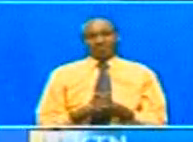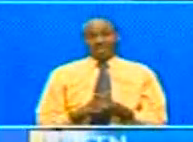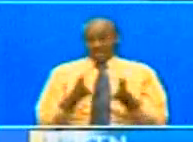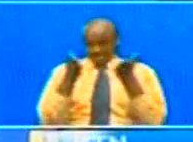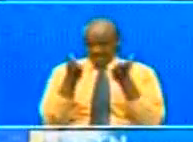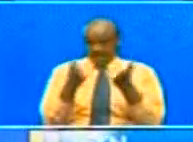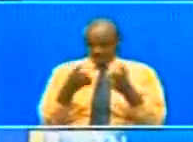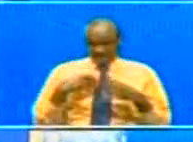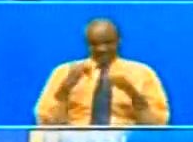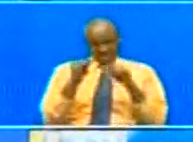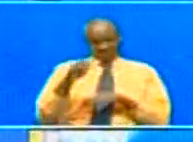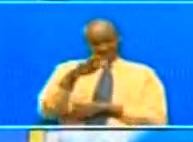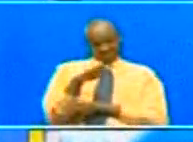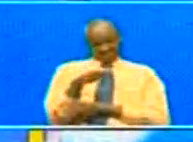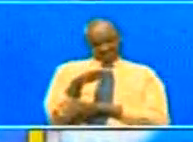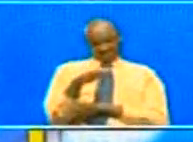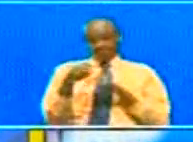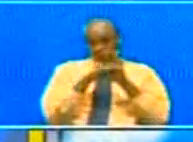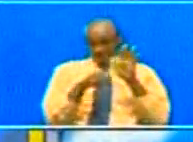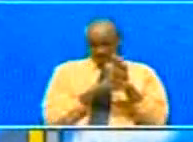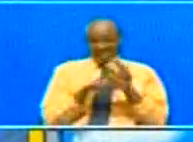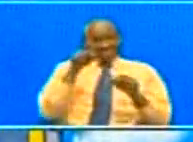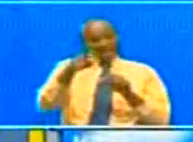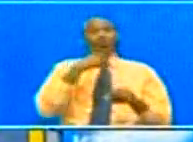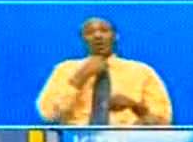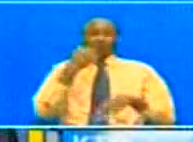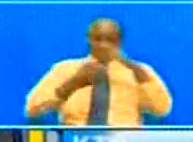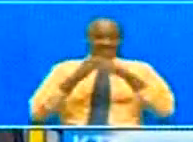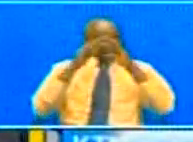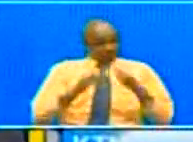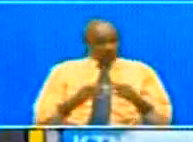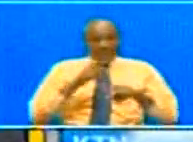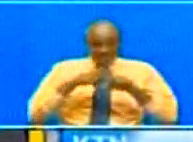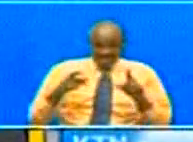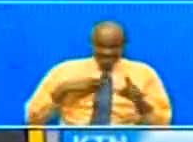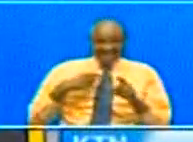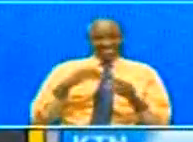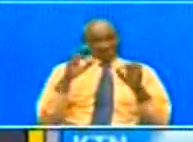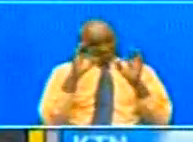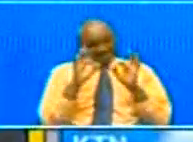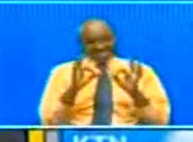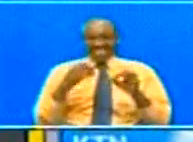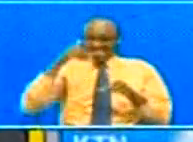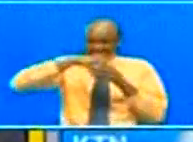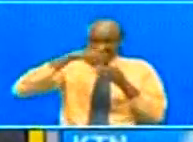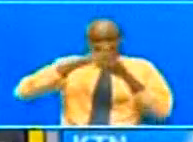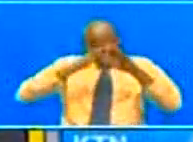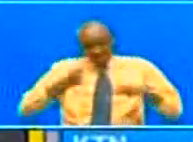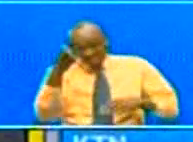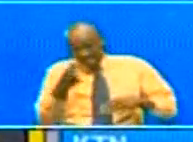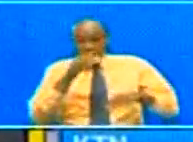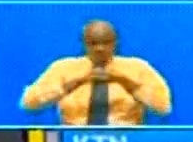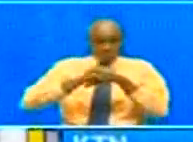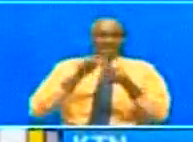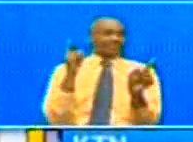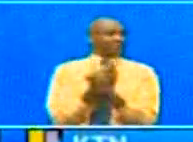And now to a new segment. Building a house is one thing, but making a smart and breathtaking interior is a different